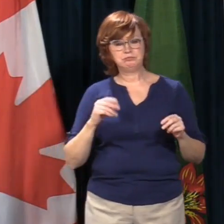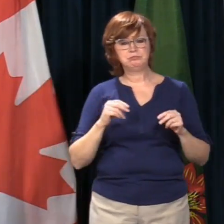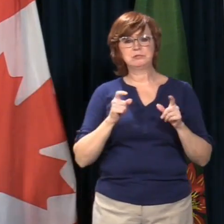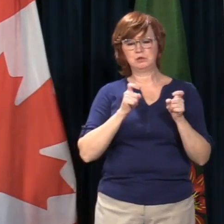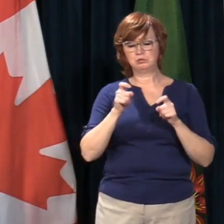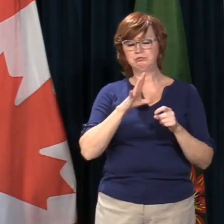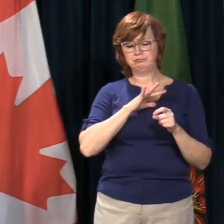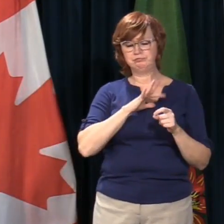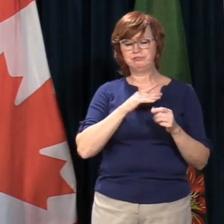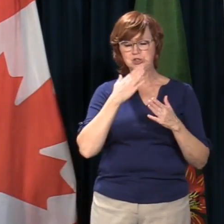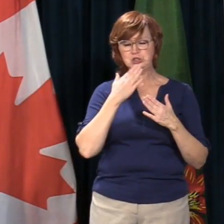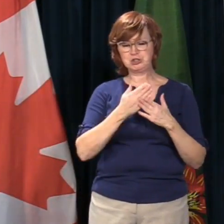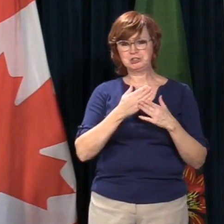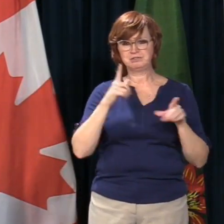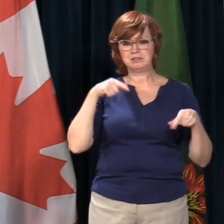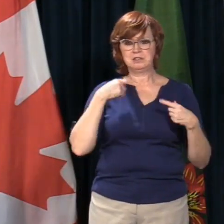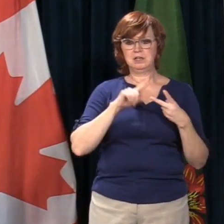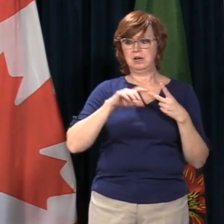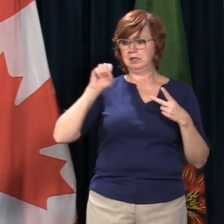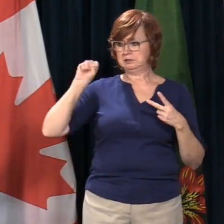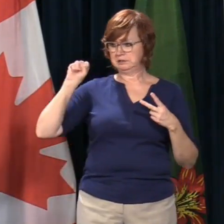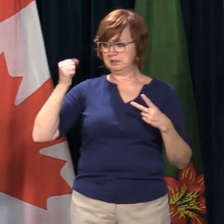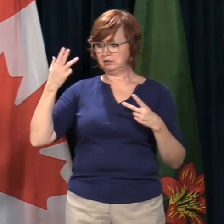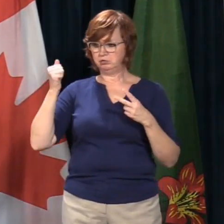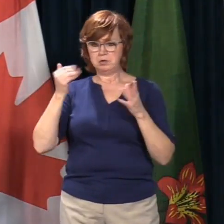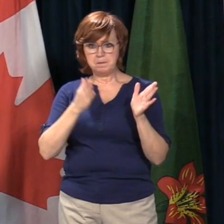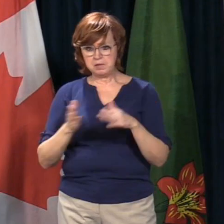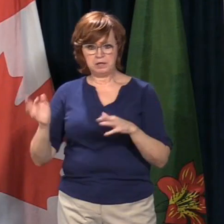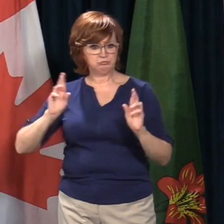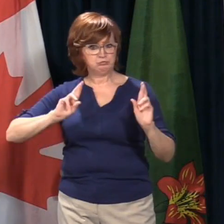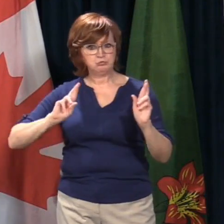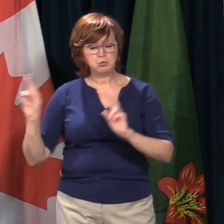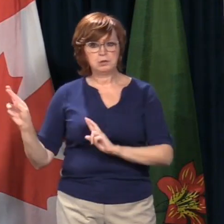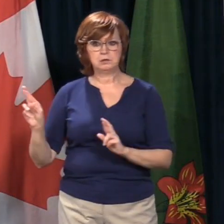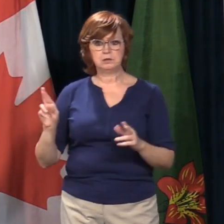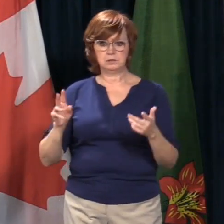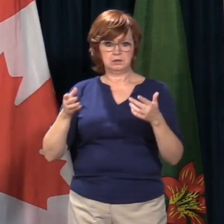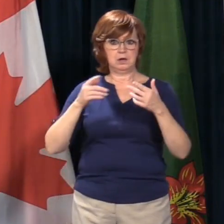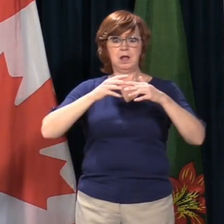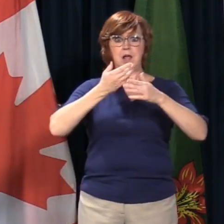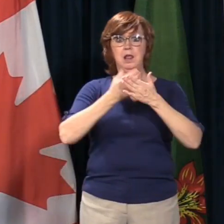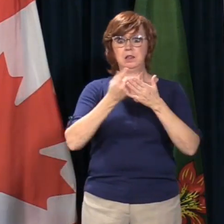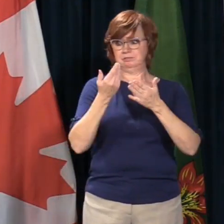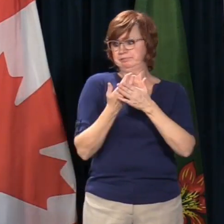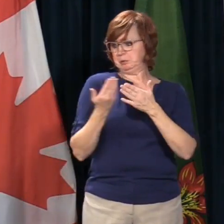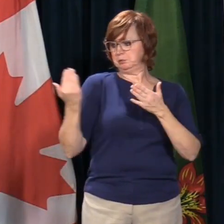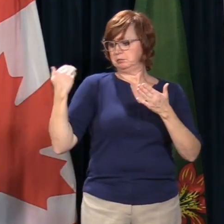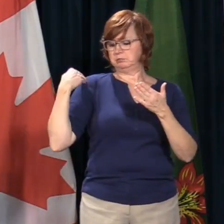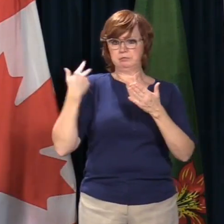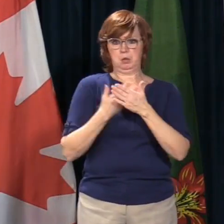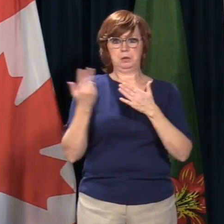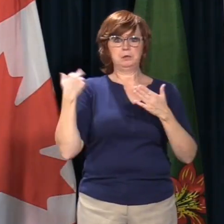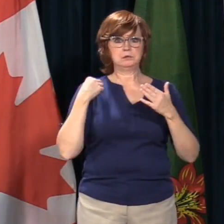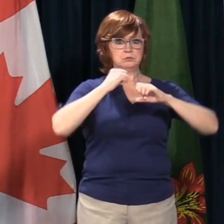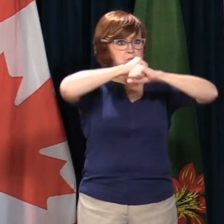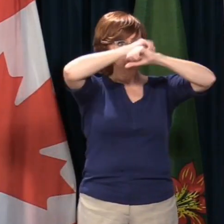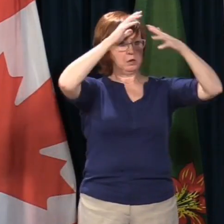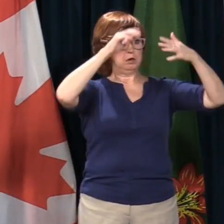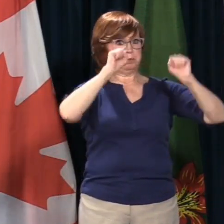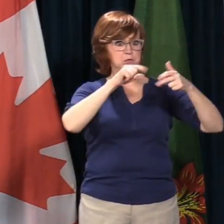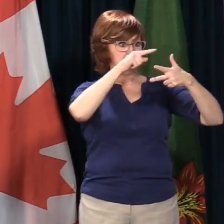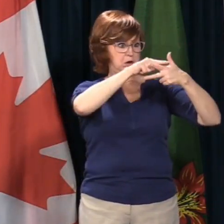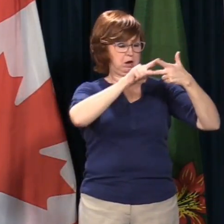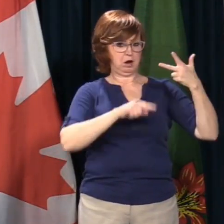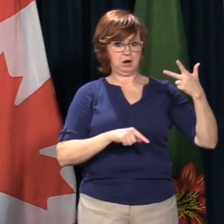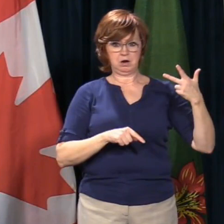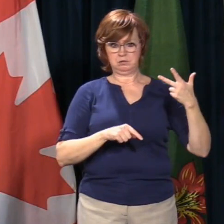are working. We also know, however, from the modeling data, is if you pulled everything away, we would very quickly go back